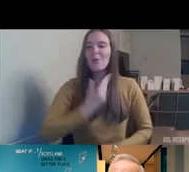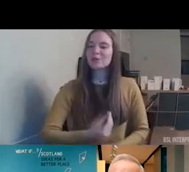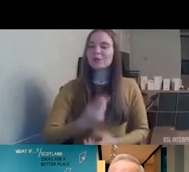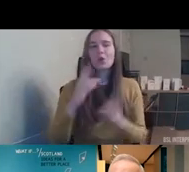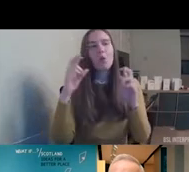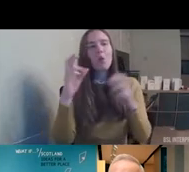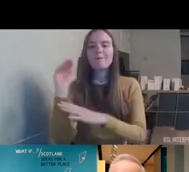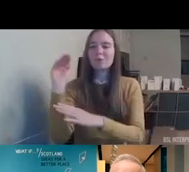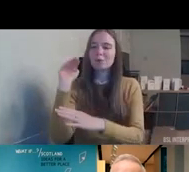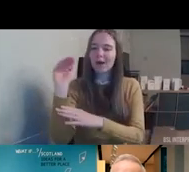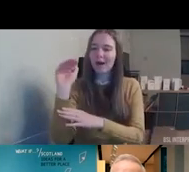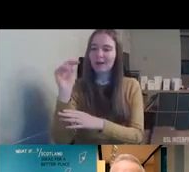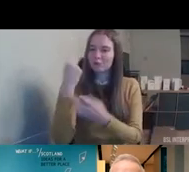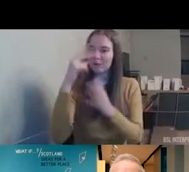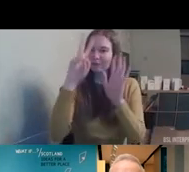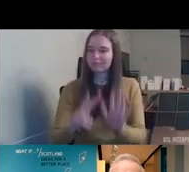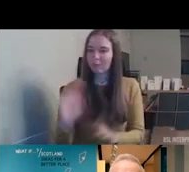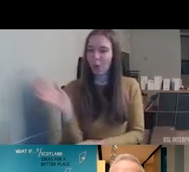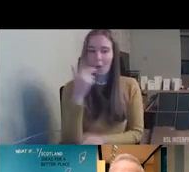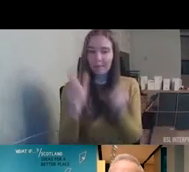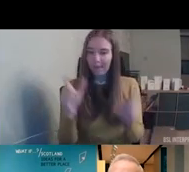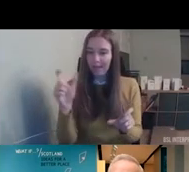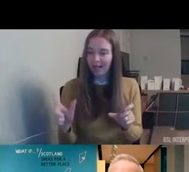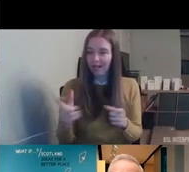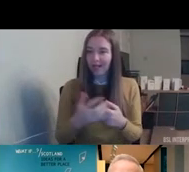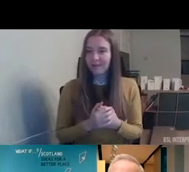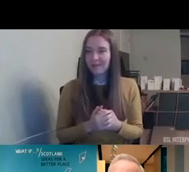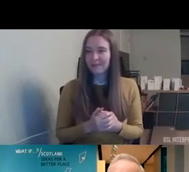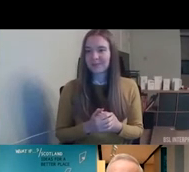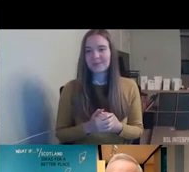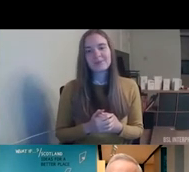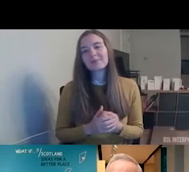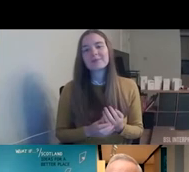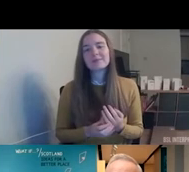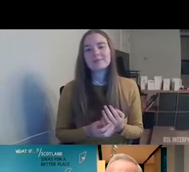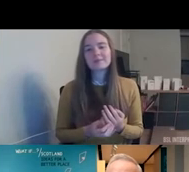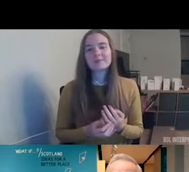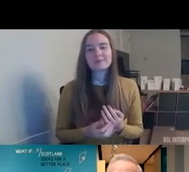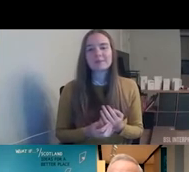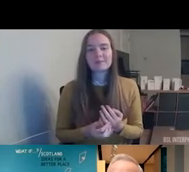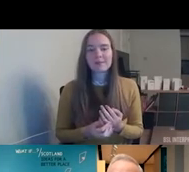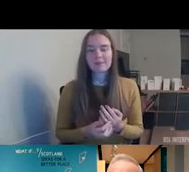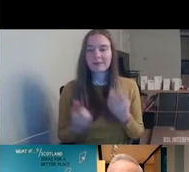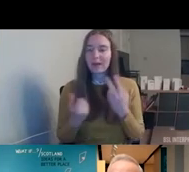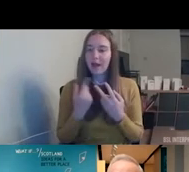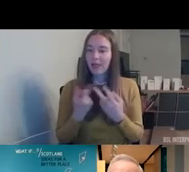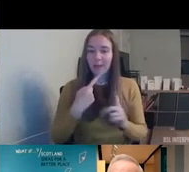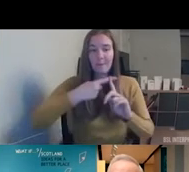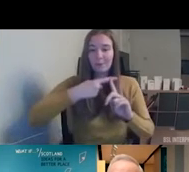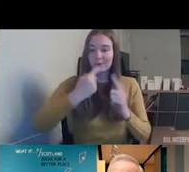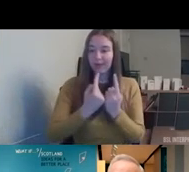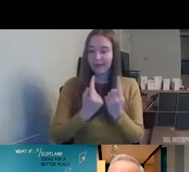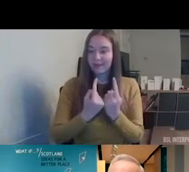for everyone who's engaged with this. And the other really positive thing about being